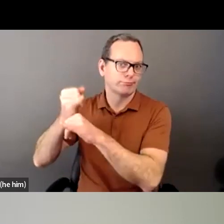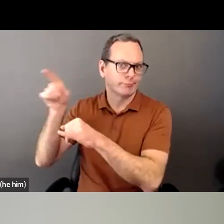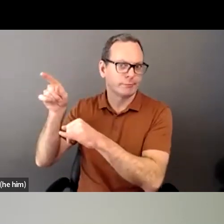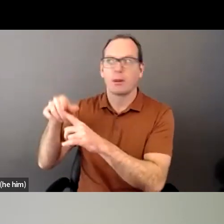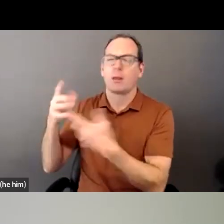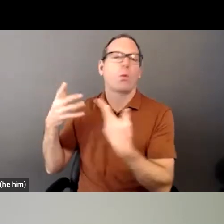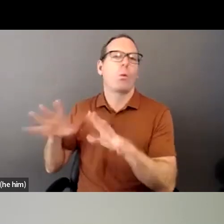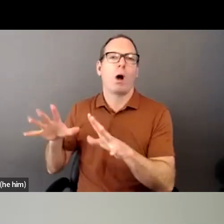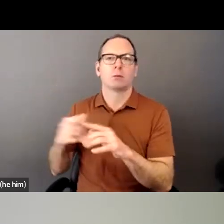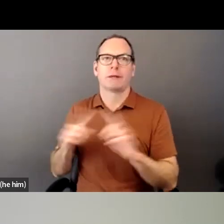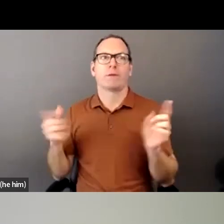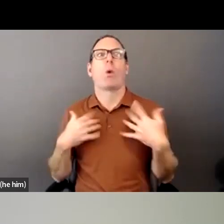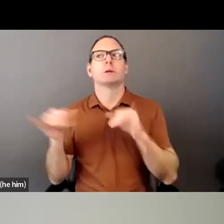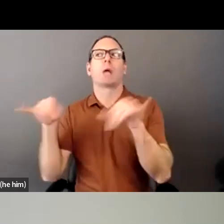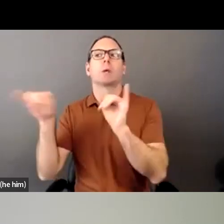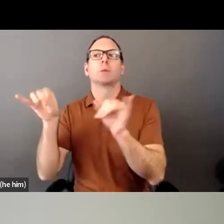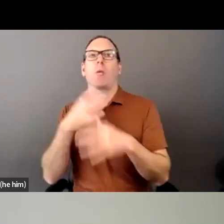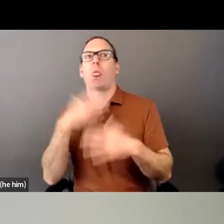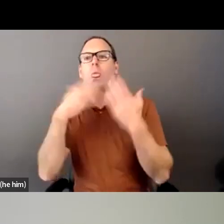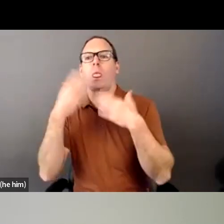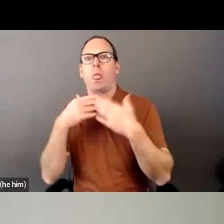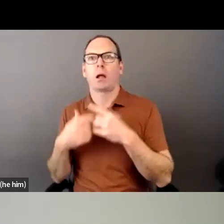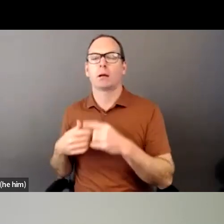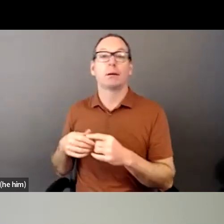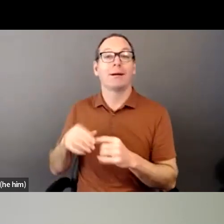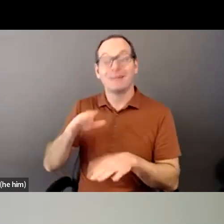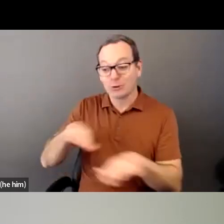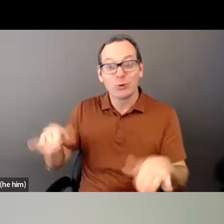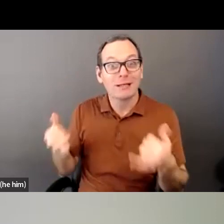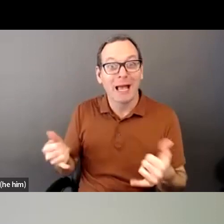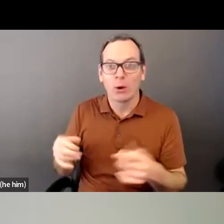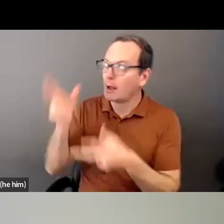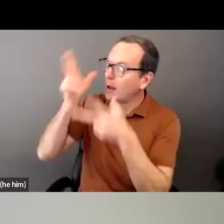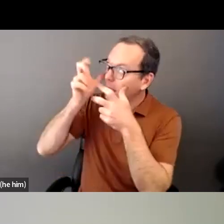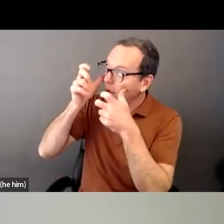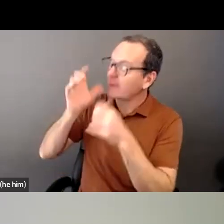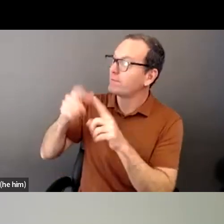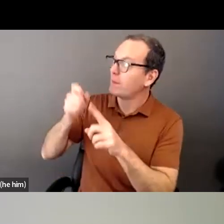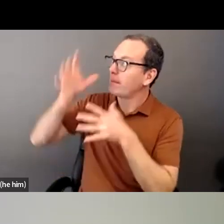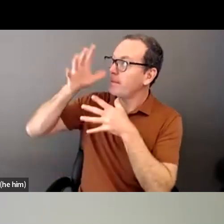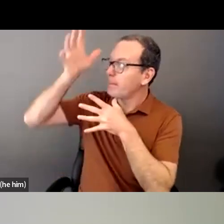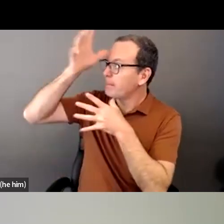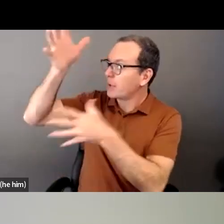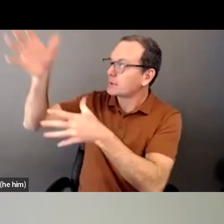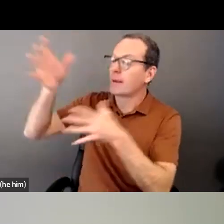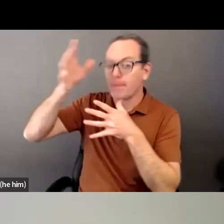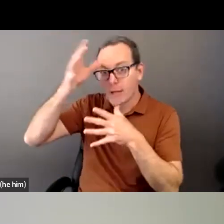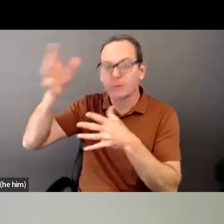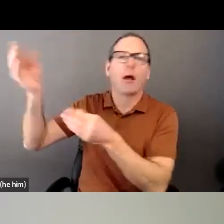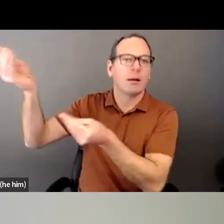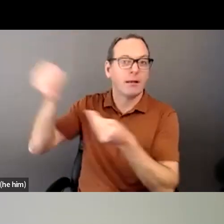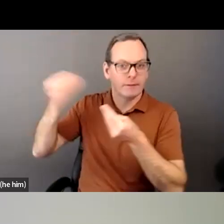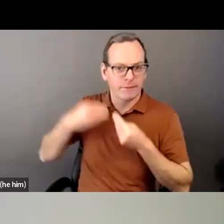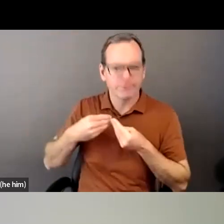be different in any way, shape, or form. So those were some of our bigger challenges, was letting them know that it's okay to be different, and that you can